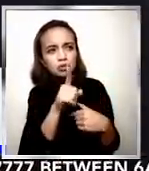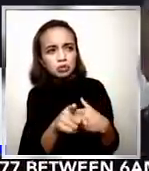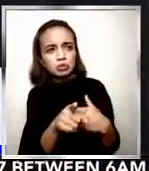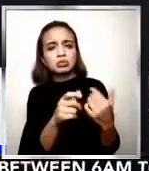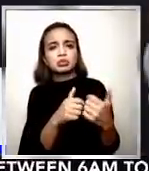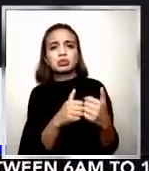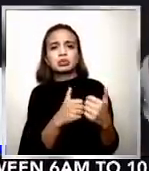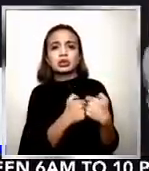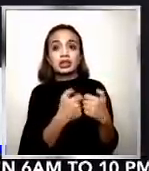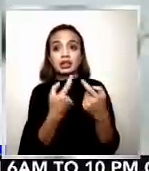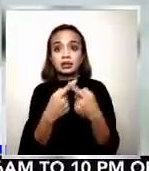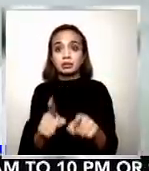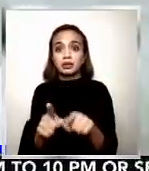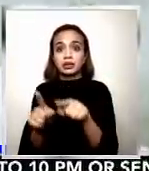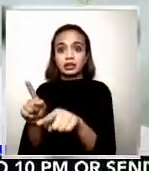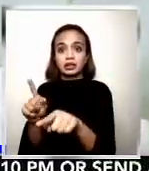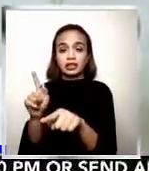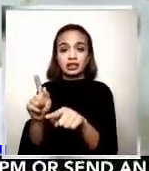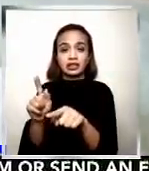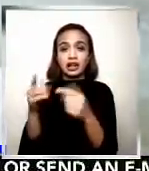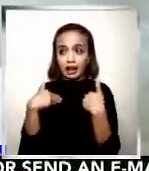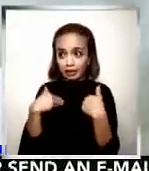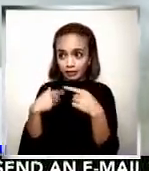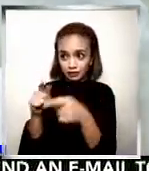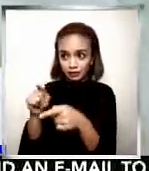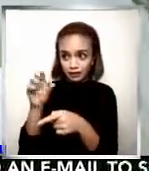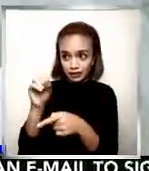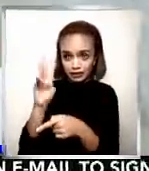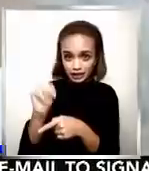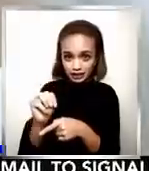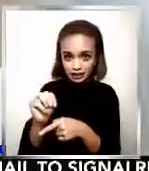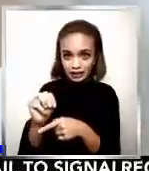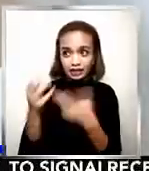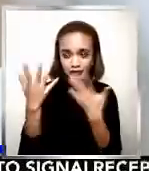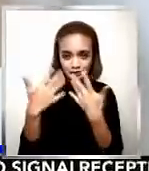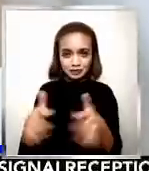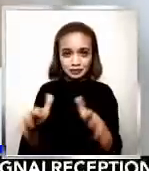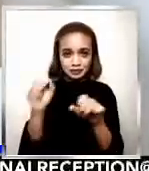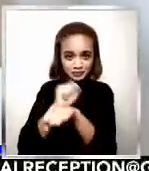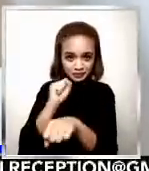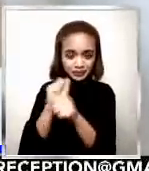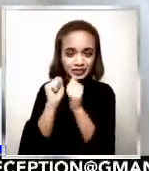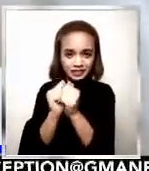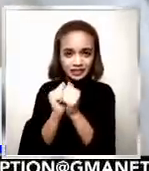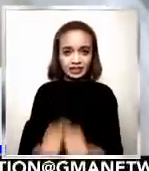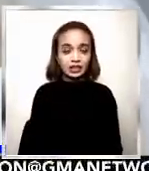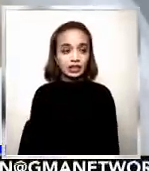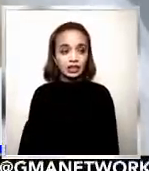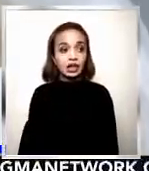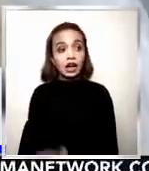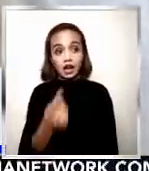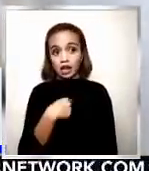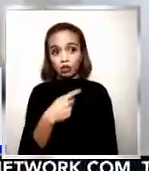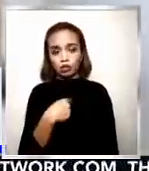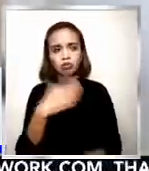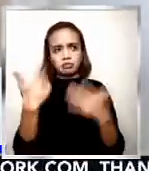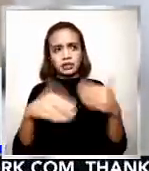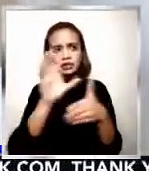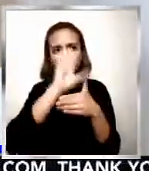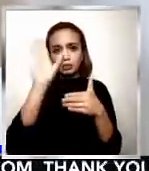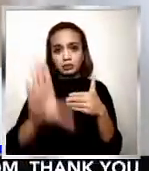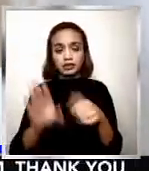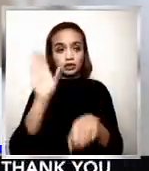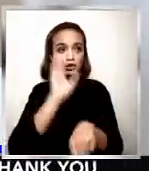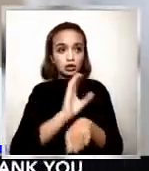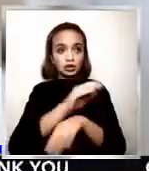other half nandyan lang pala at nakatrabaho pa niya. While I completed that simbang gabi, I seriously never thought that the